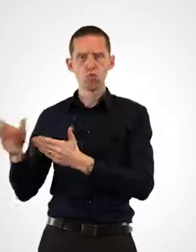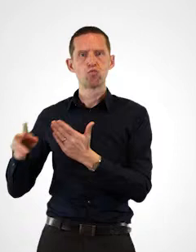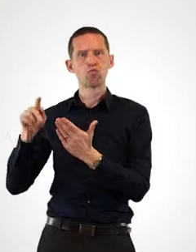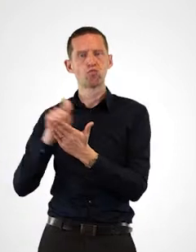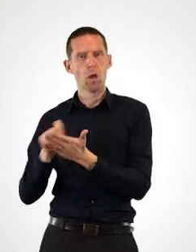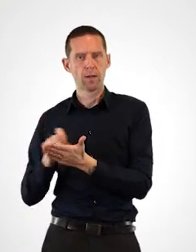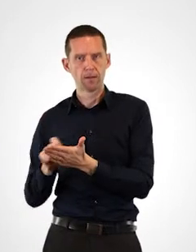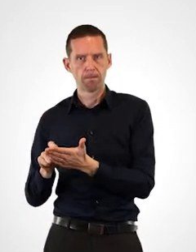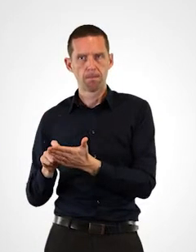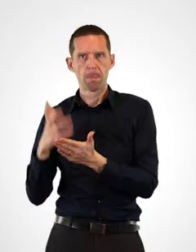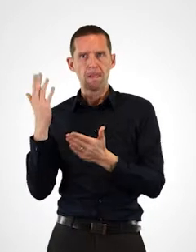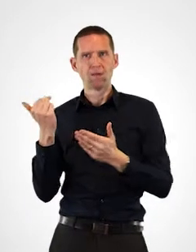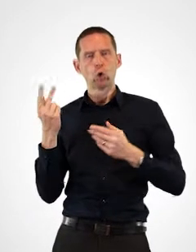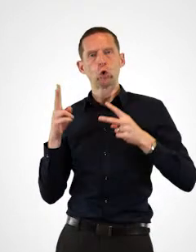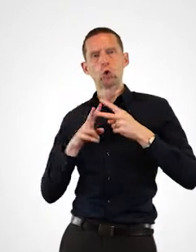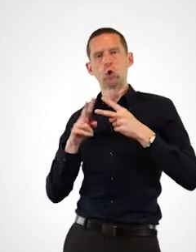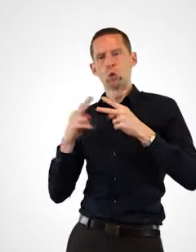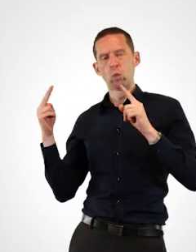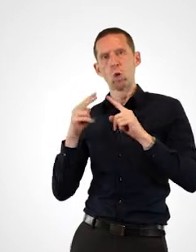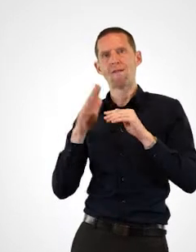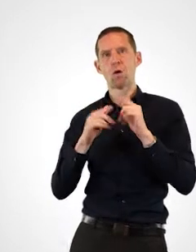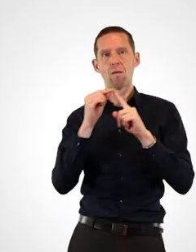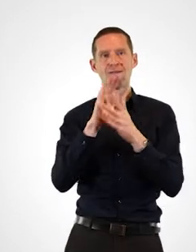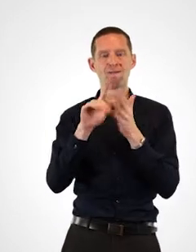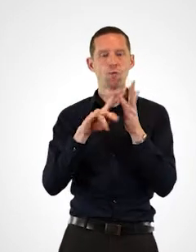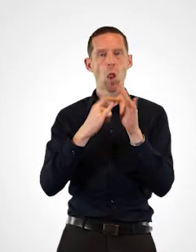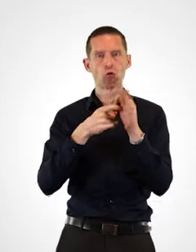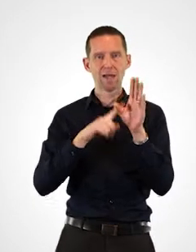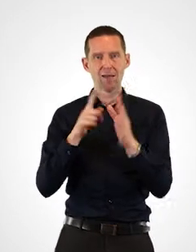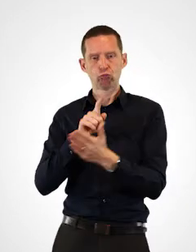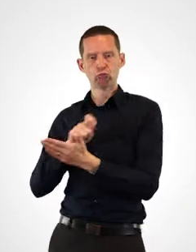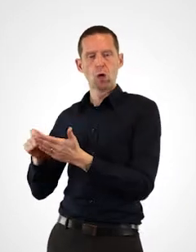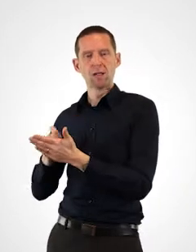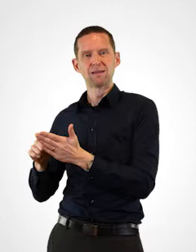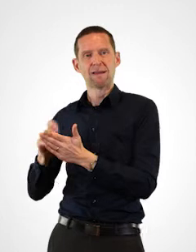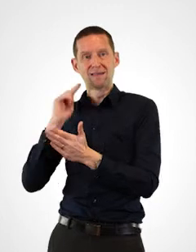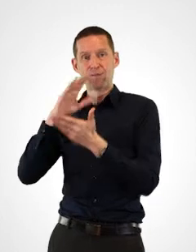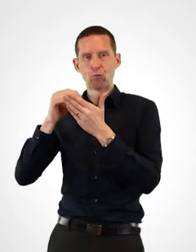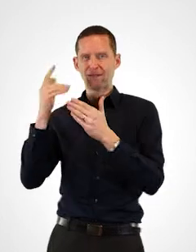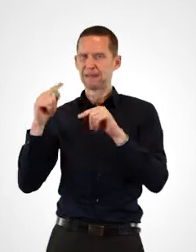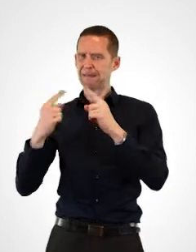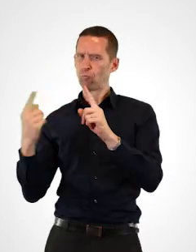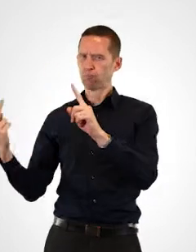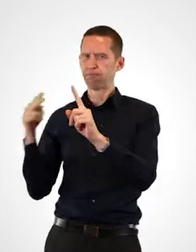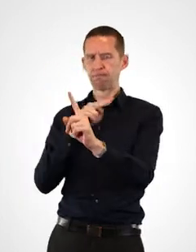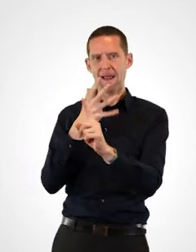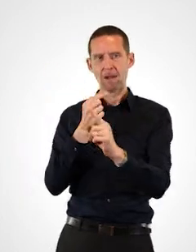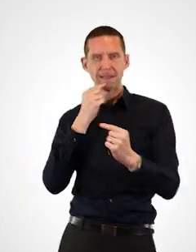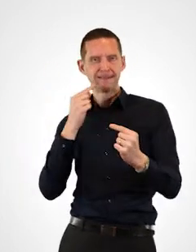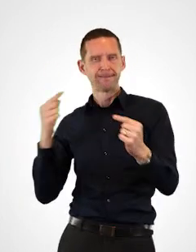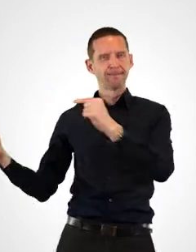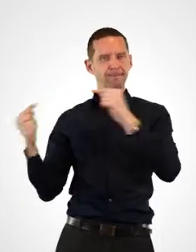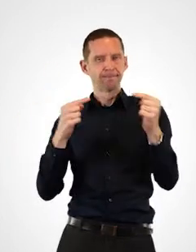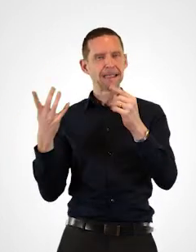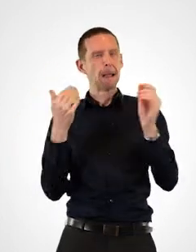there seems to be two views on the role of phonology in writing for deaf students, with kind of some tension within